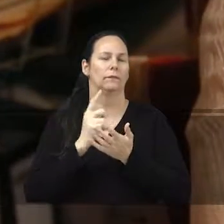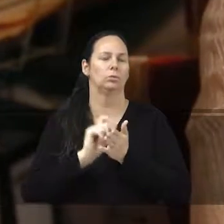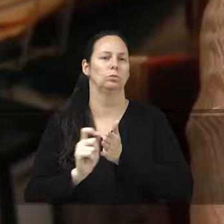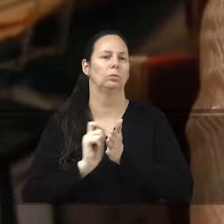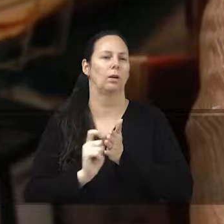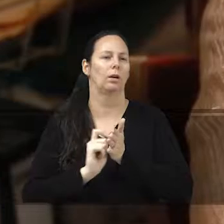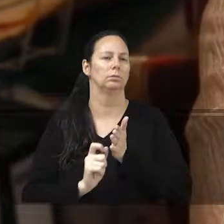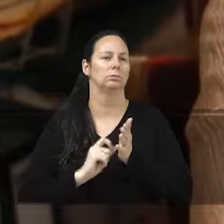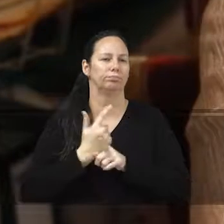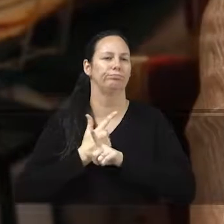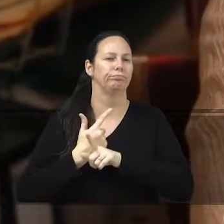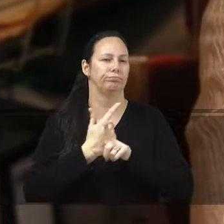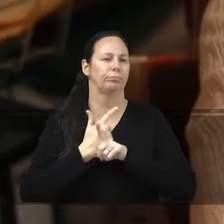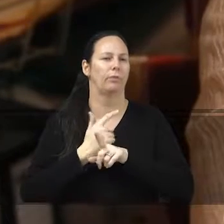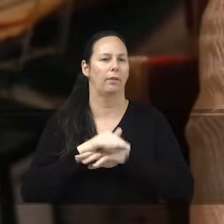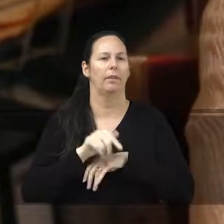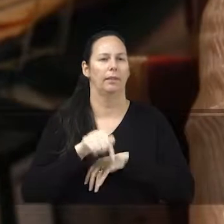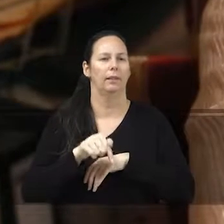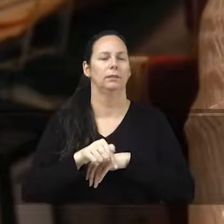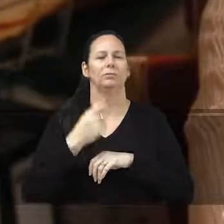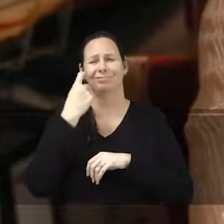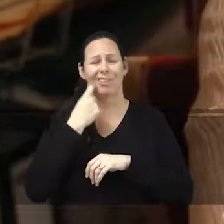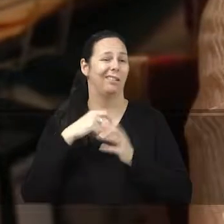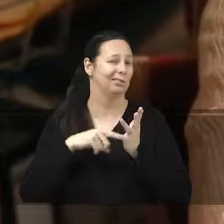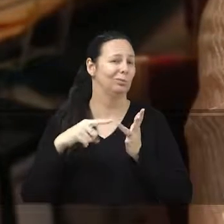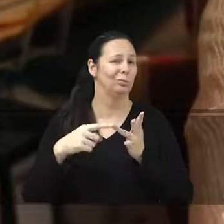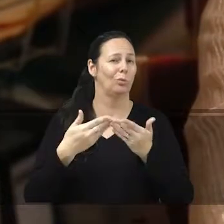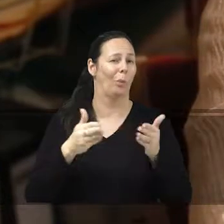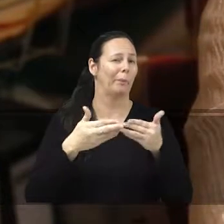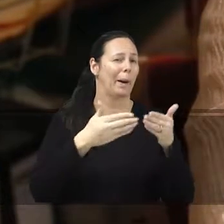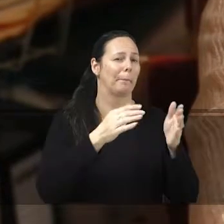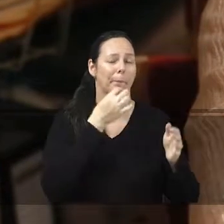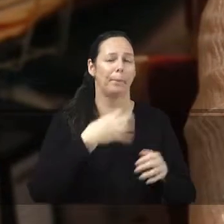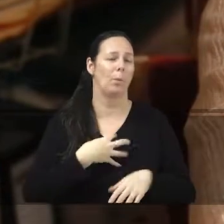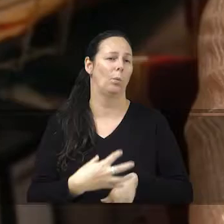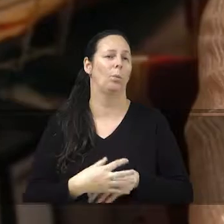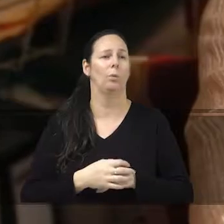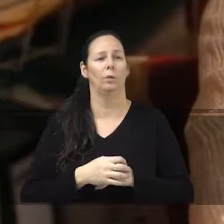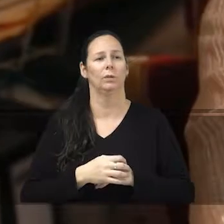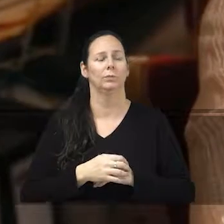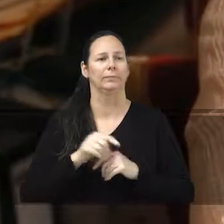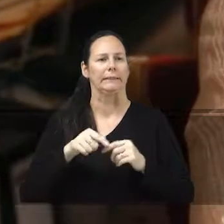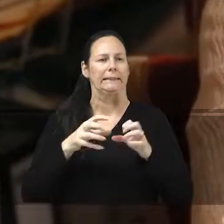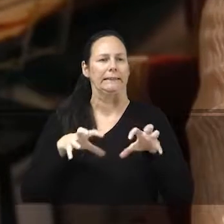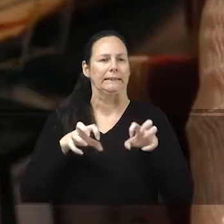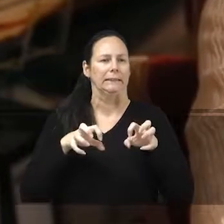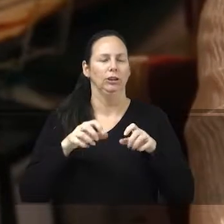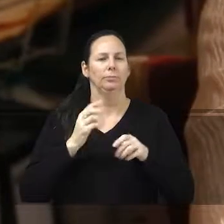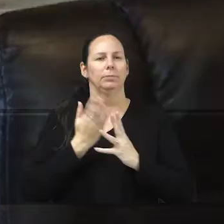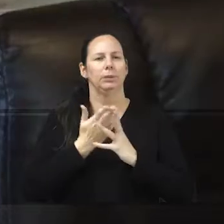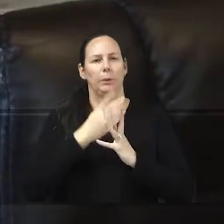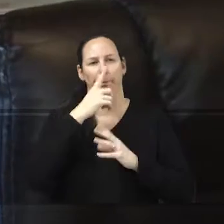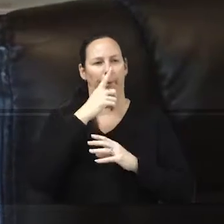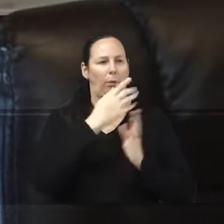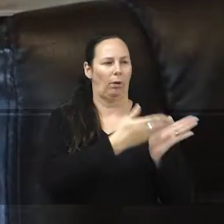the tension between the people, the cardinals, the